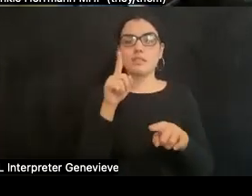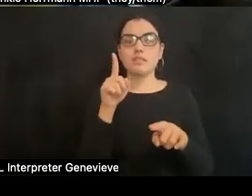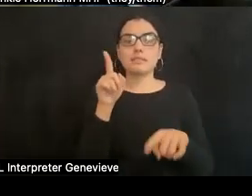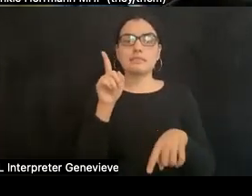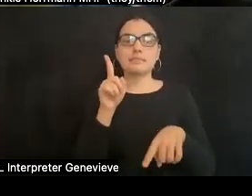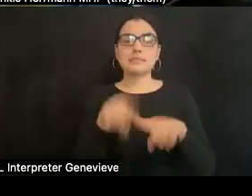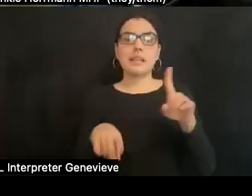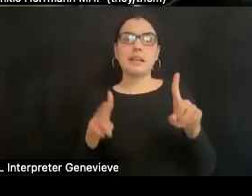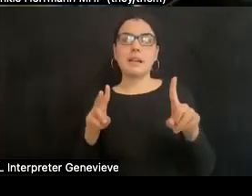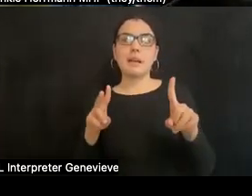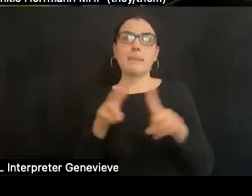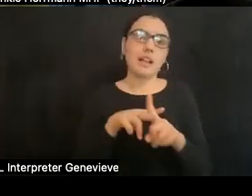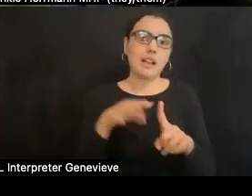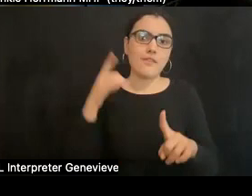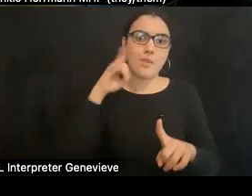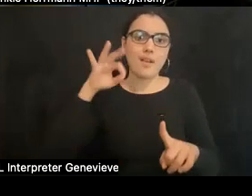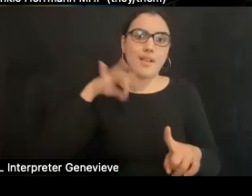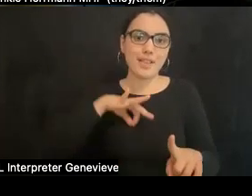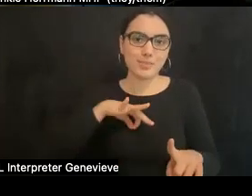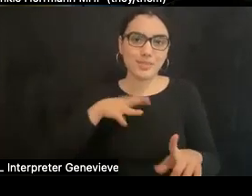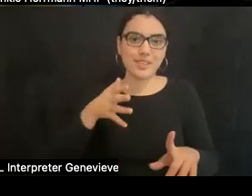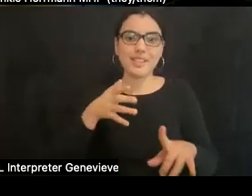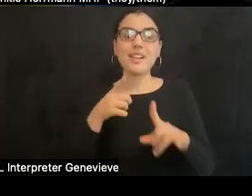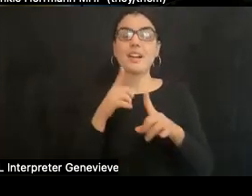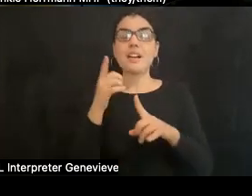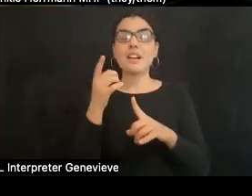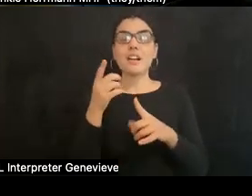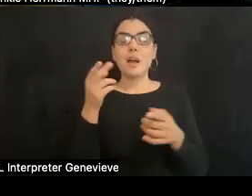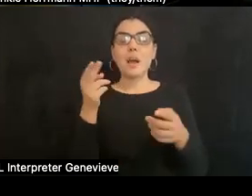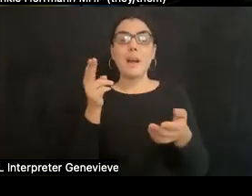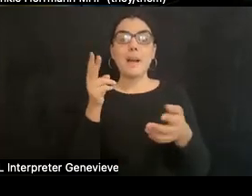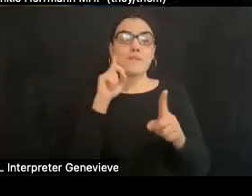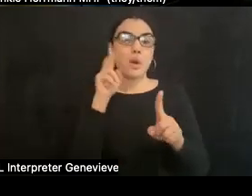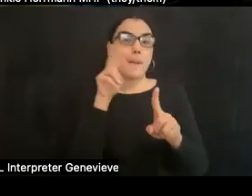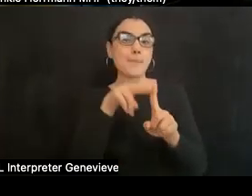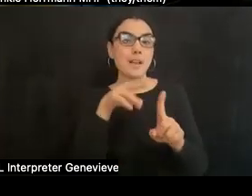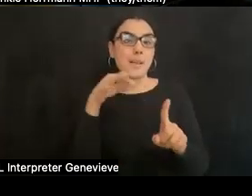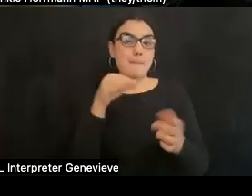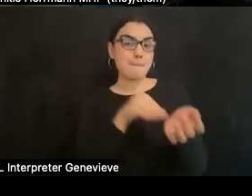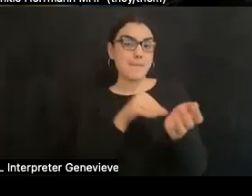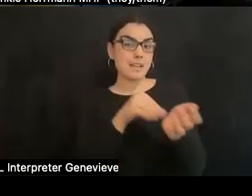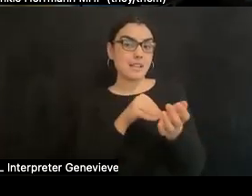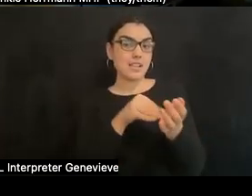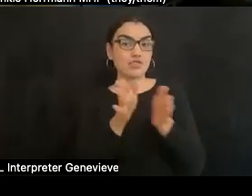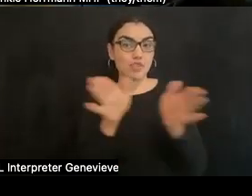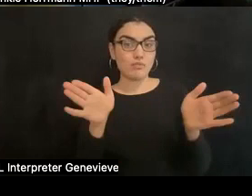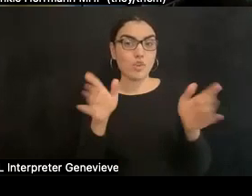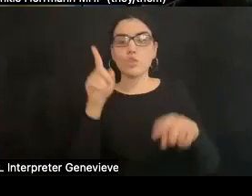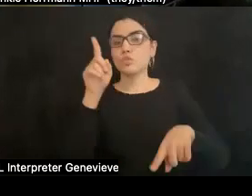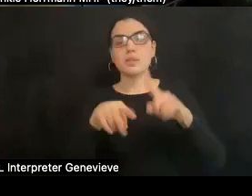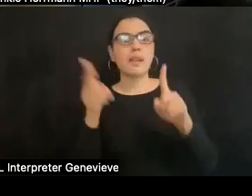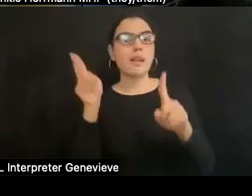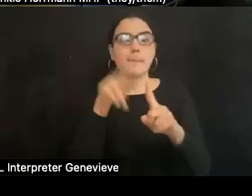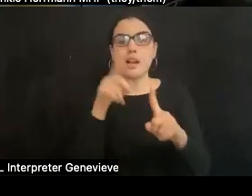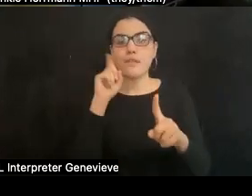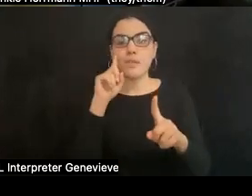apply to be eligible. Unlike applying for Medicaid generally, you cannot apply for Medicaid HARP. The state just has this formula.